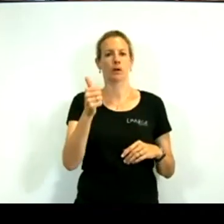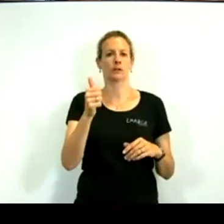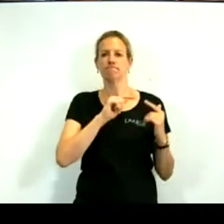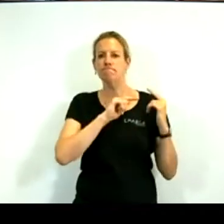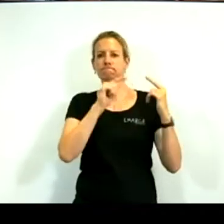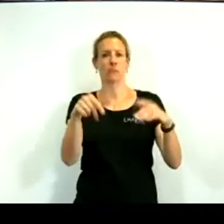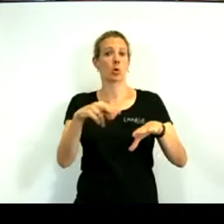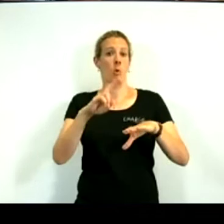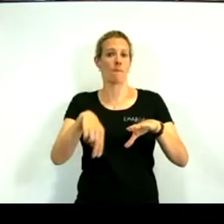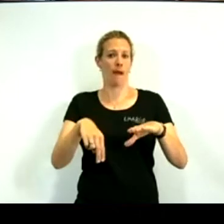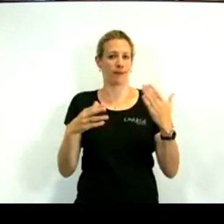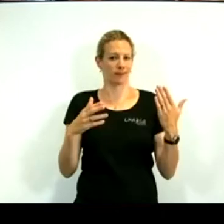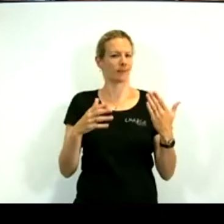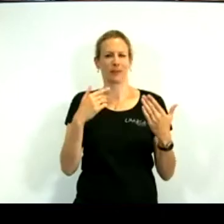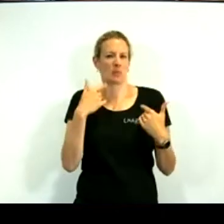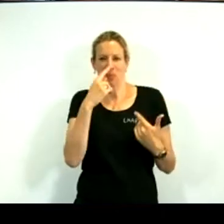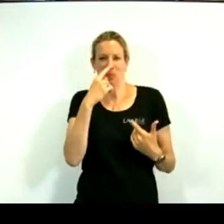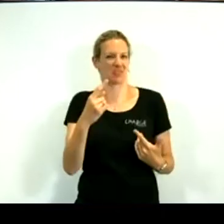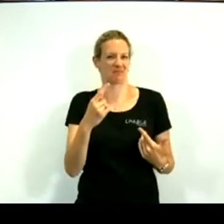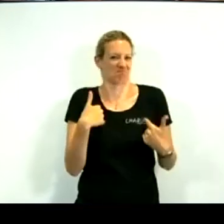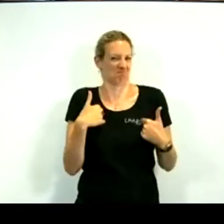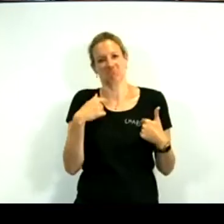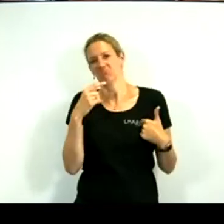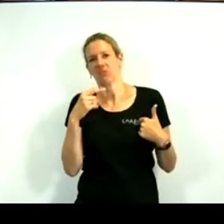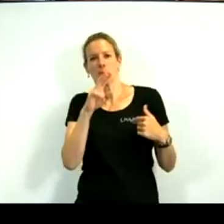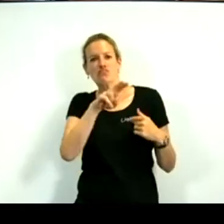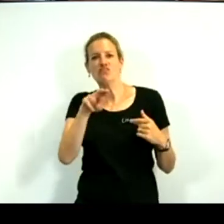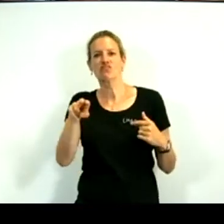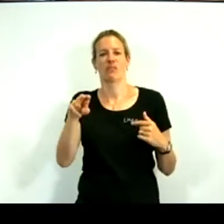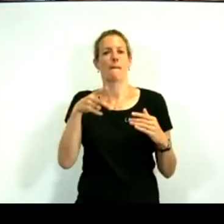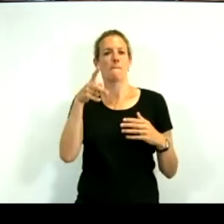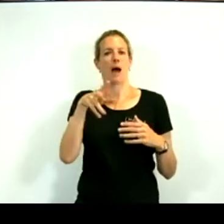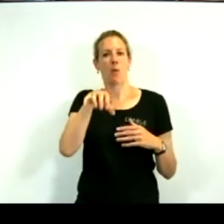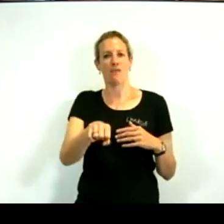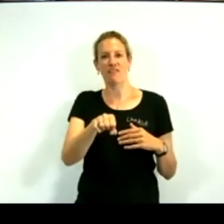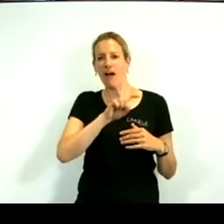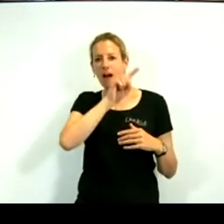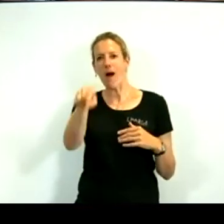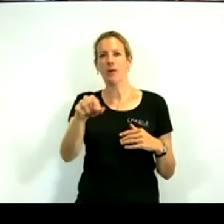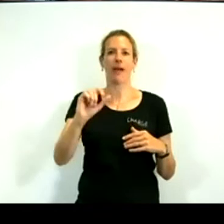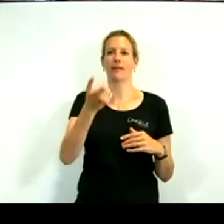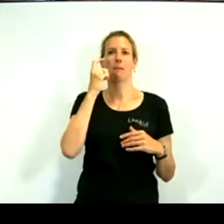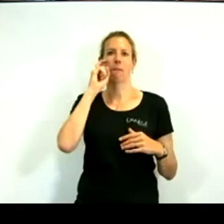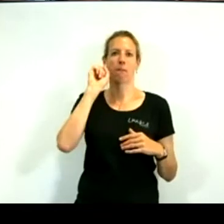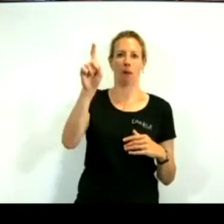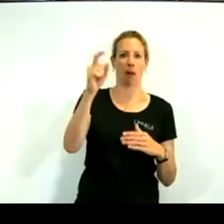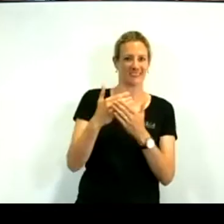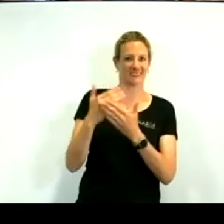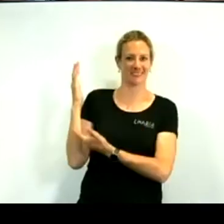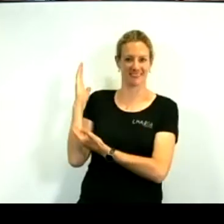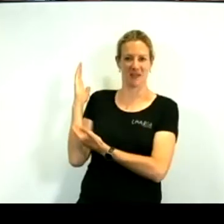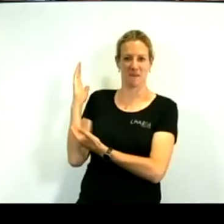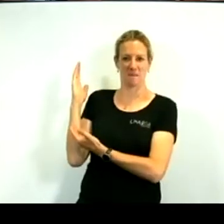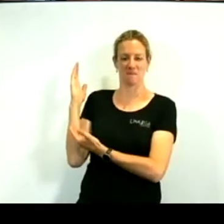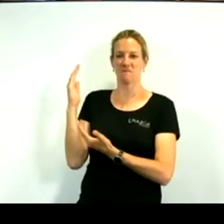Nuremberg station, and the first thing I saw was this poster. And it was like God intervened and sent me a